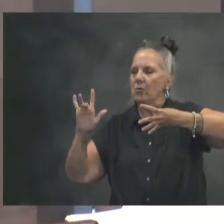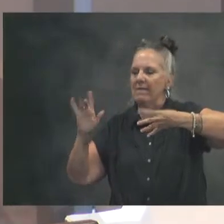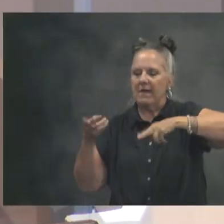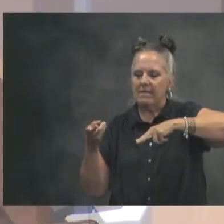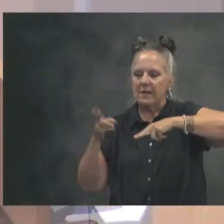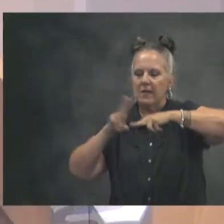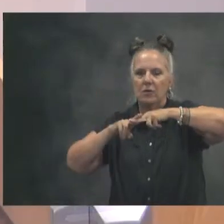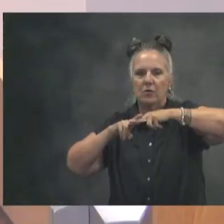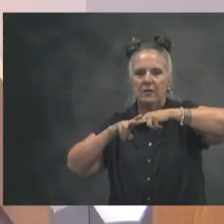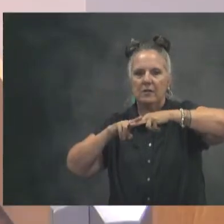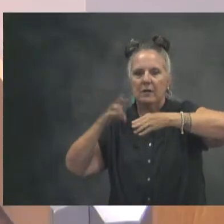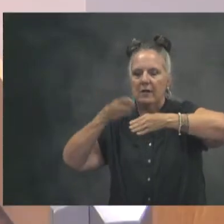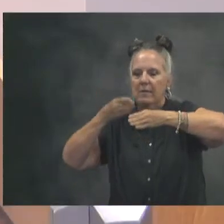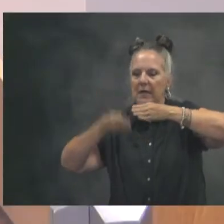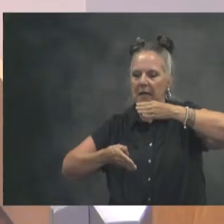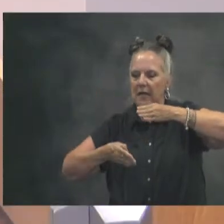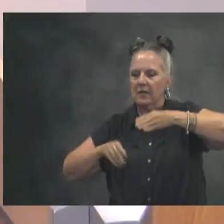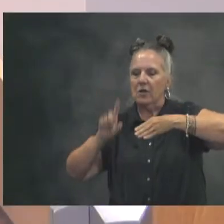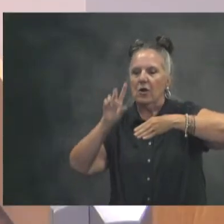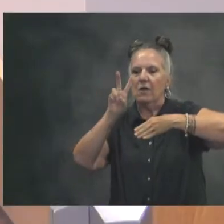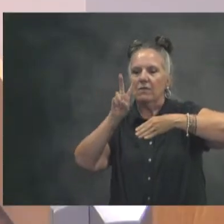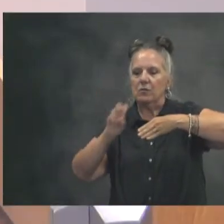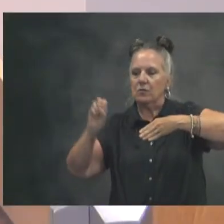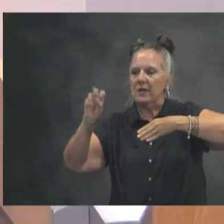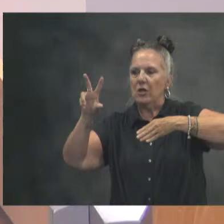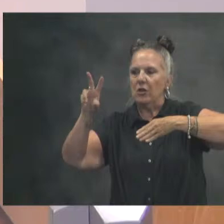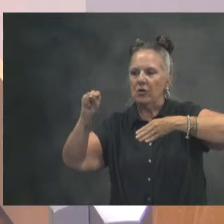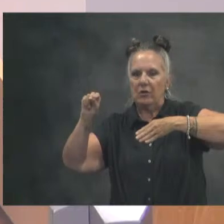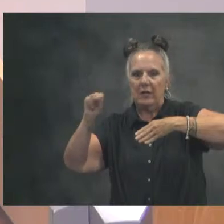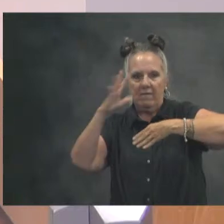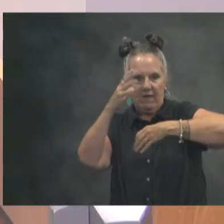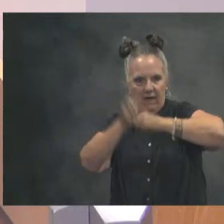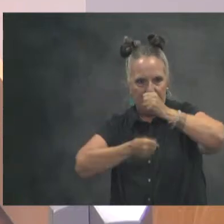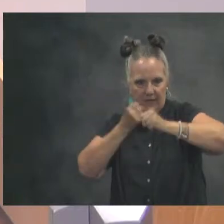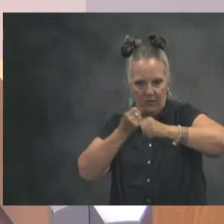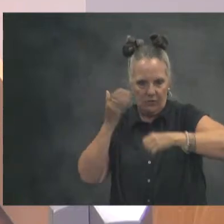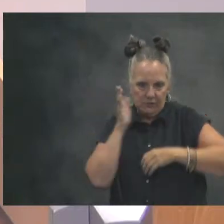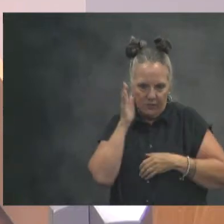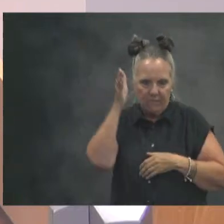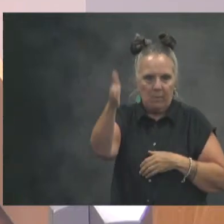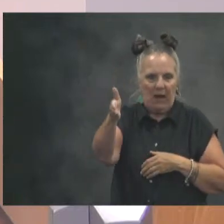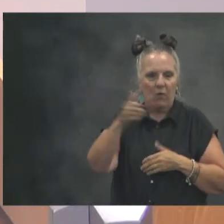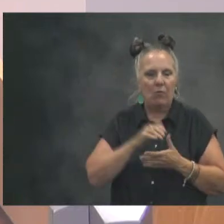end of 2030, 5 years from now.